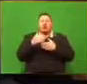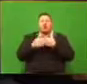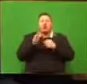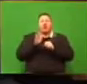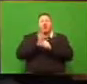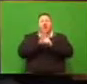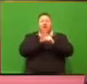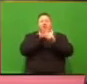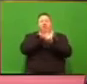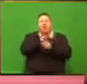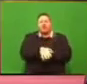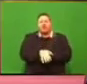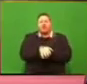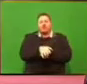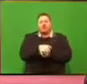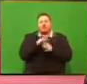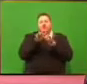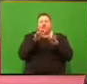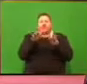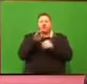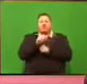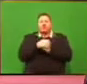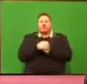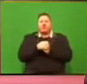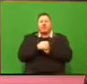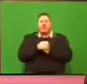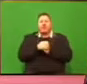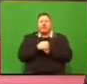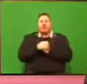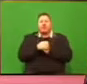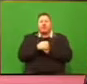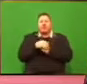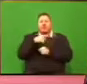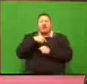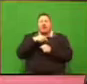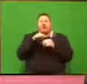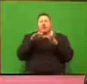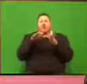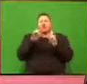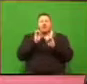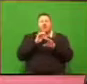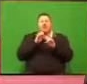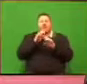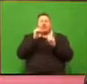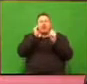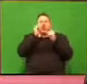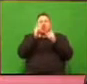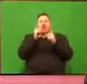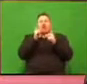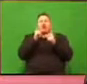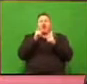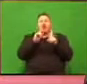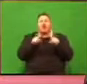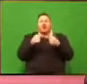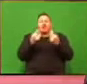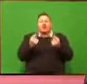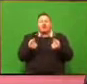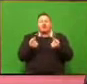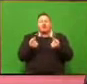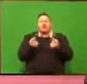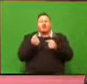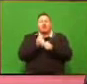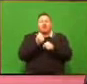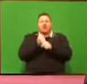downtrodden masses of our people. Our people are painfully aware that it would be impossible to create